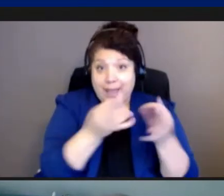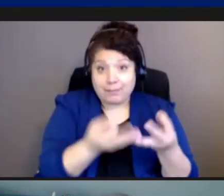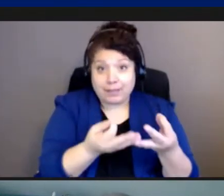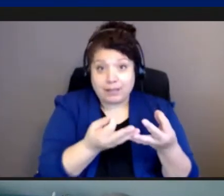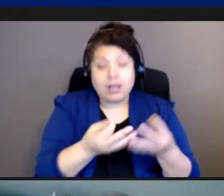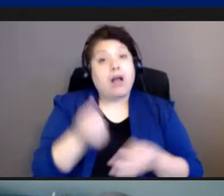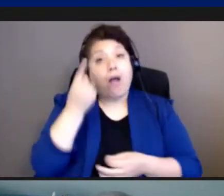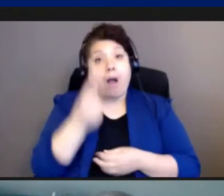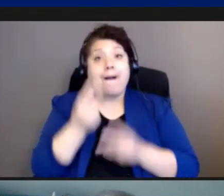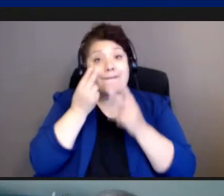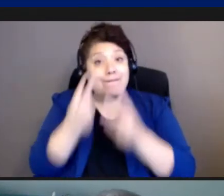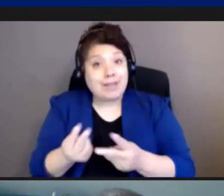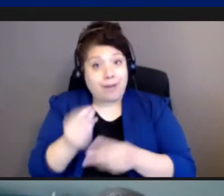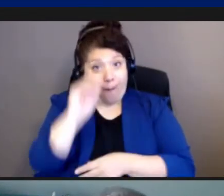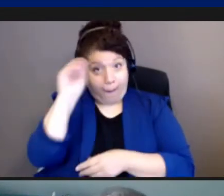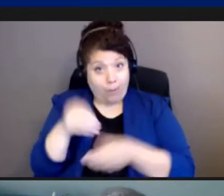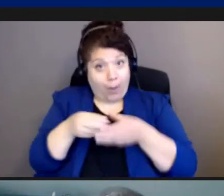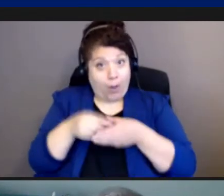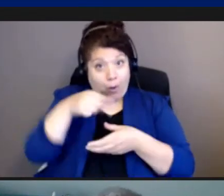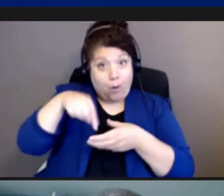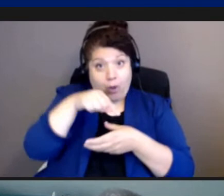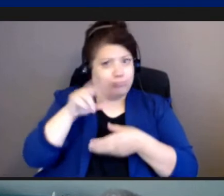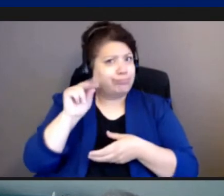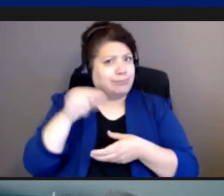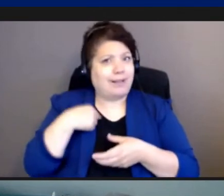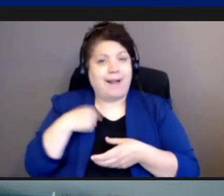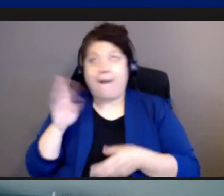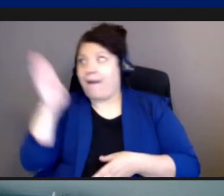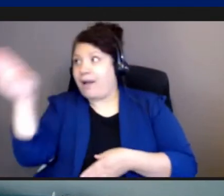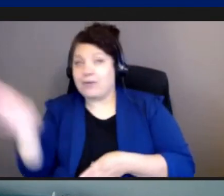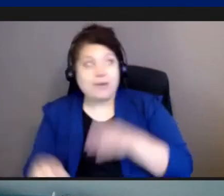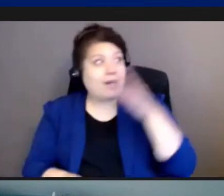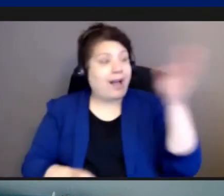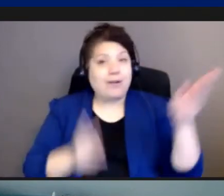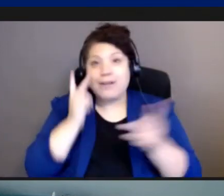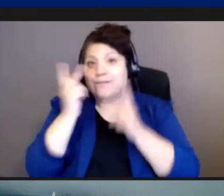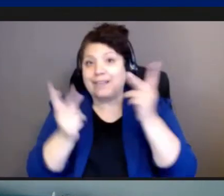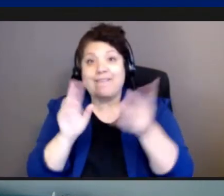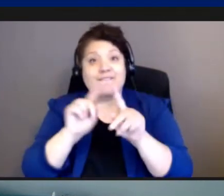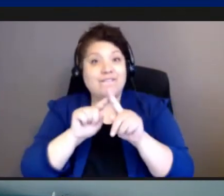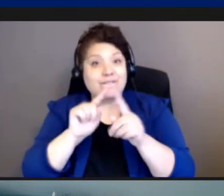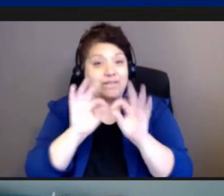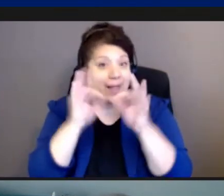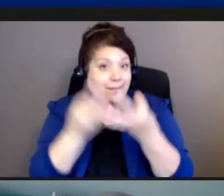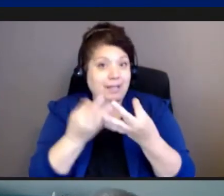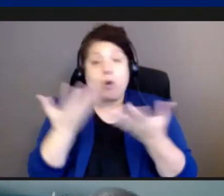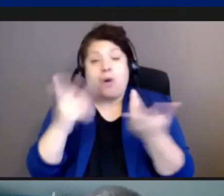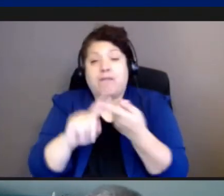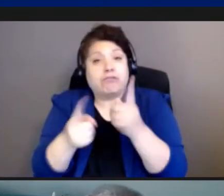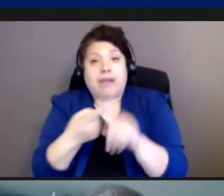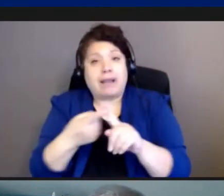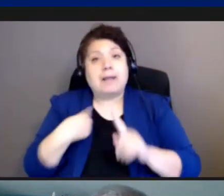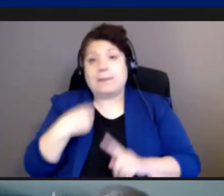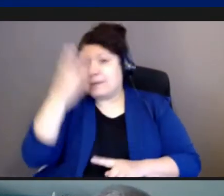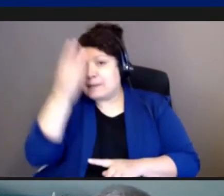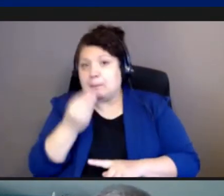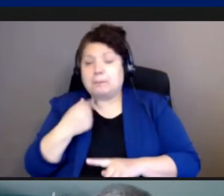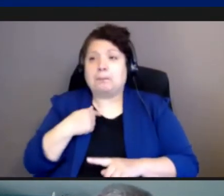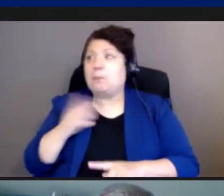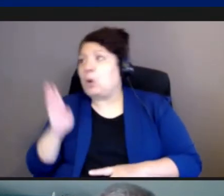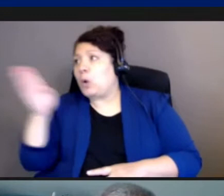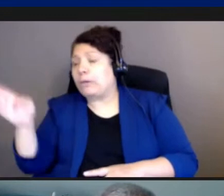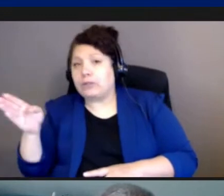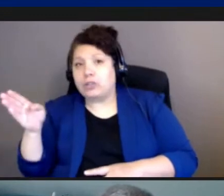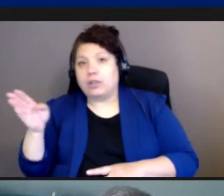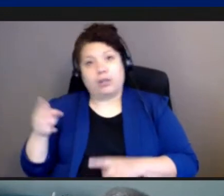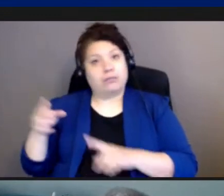other cities and visiting family members and staying with them, or friends for that matter. So that's an